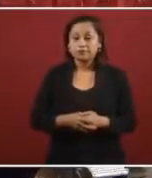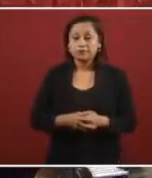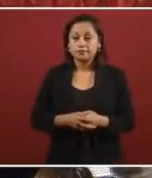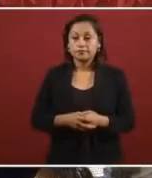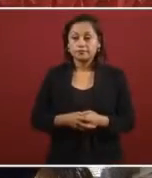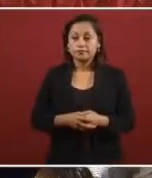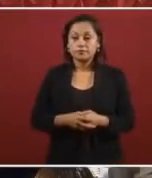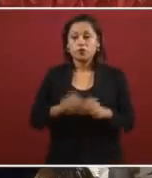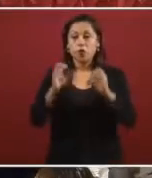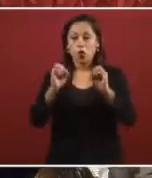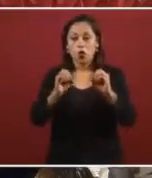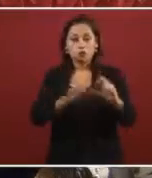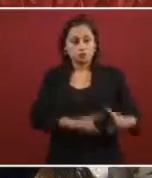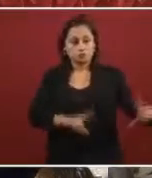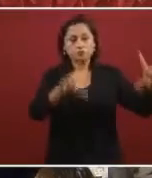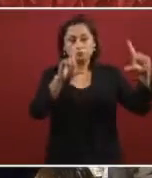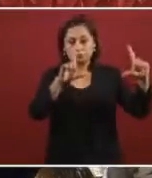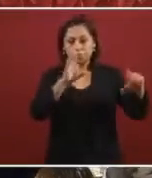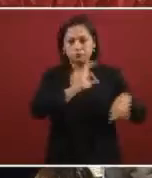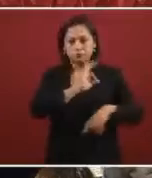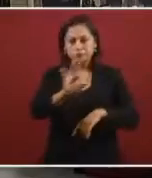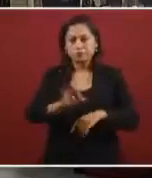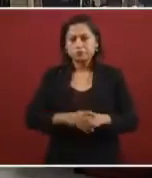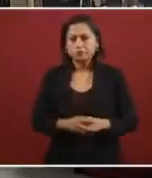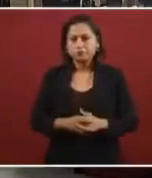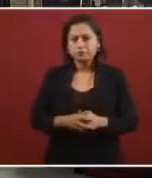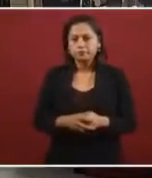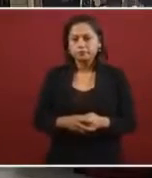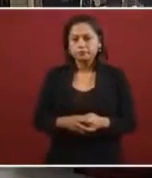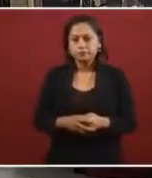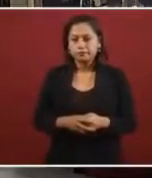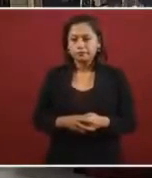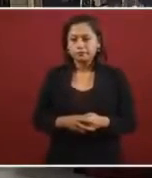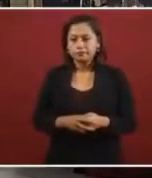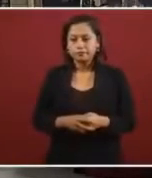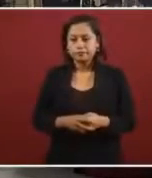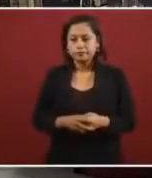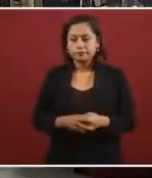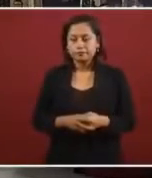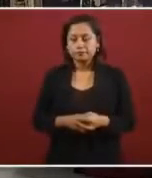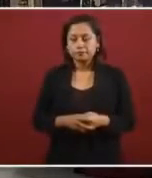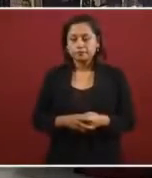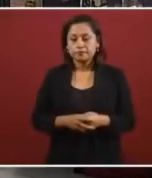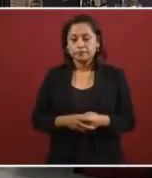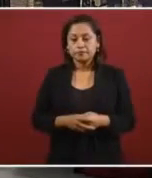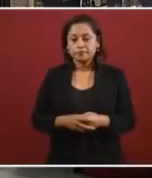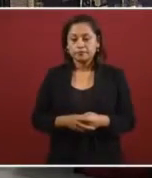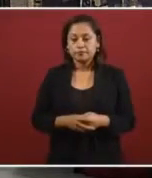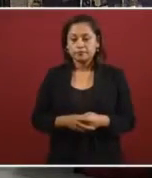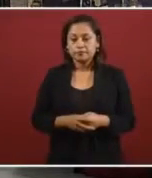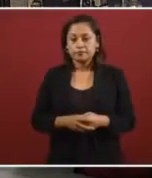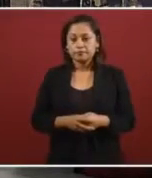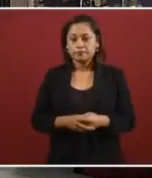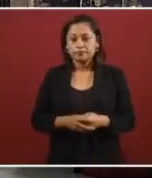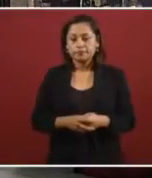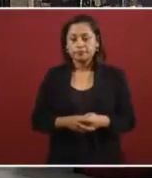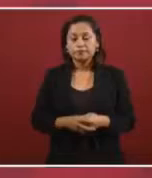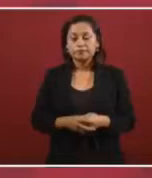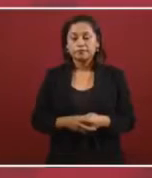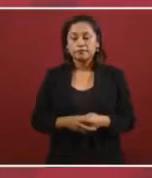La ponemos en pantalla. And we'll put it on the screen. Miren Look at how